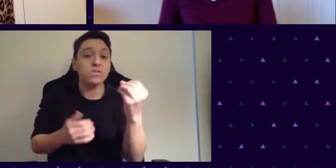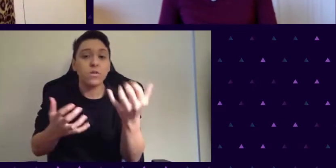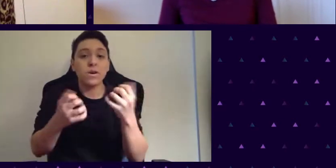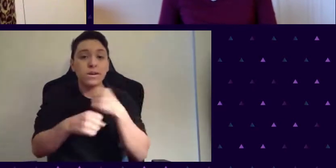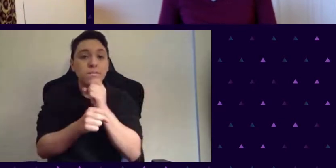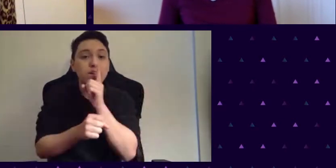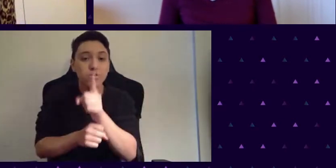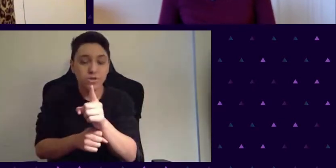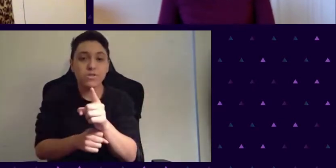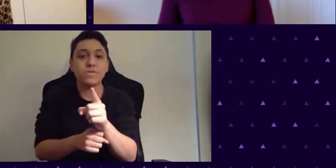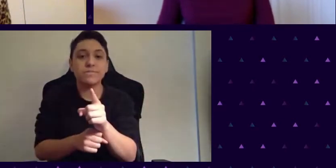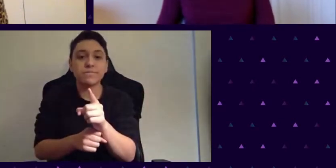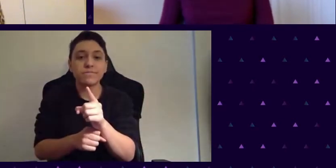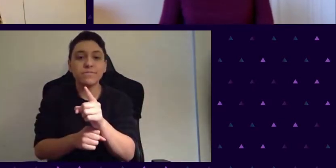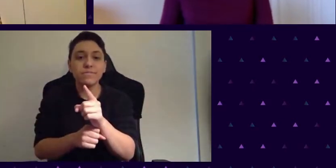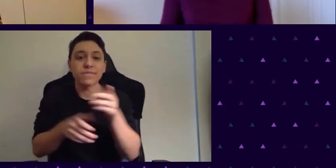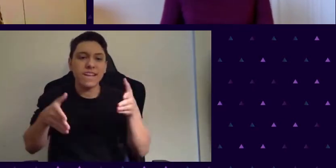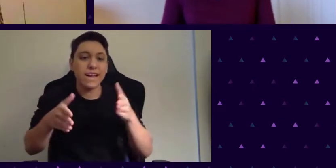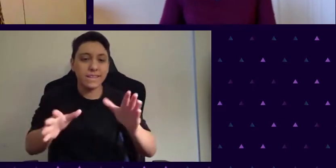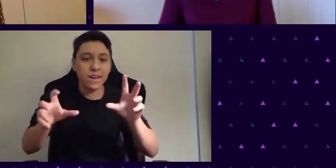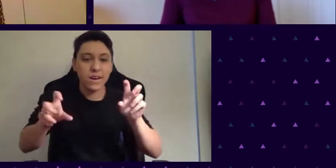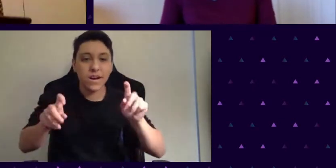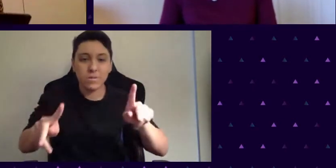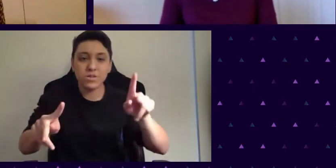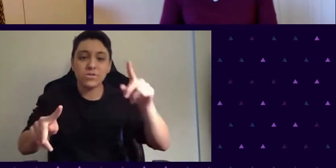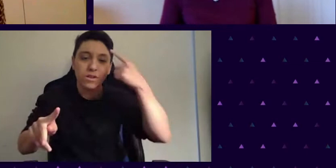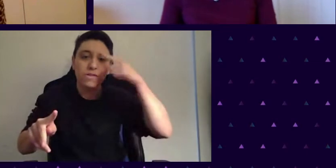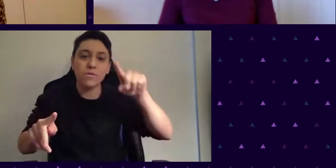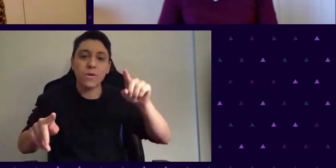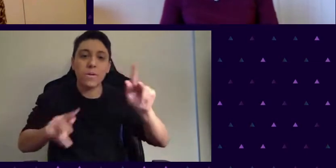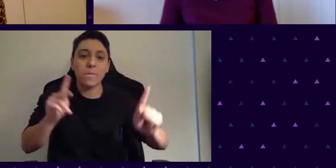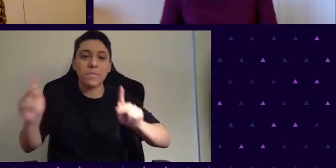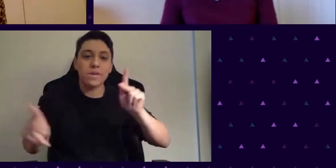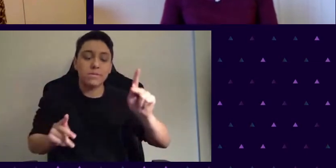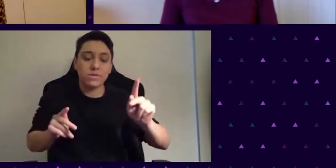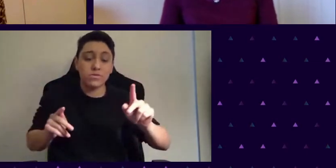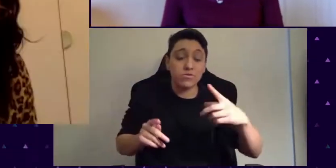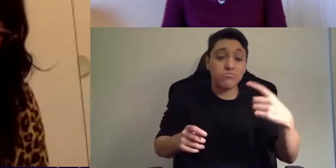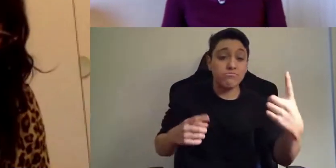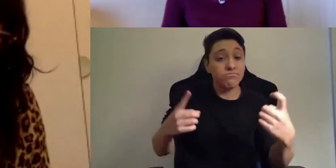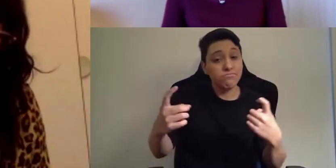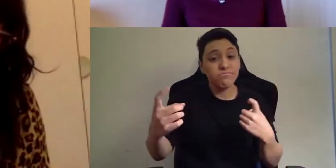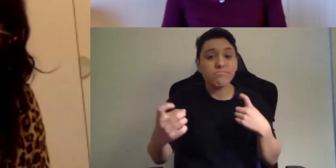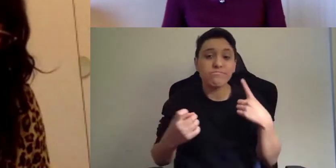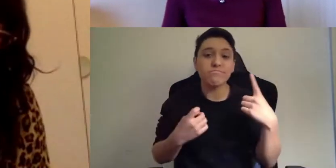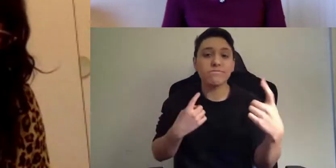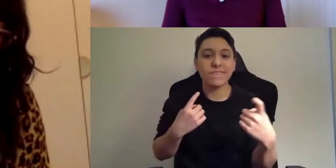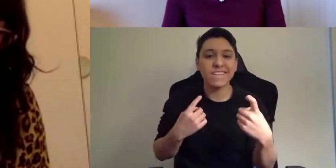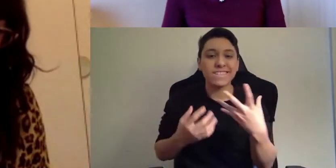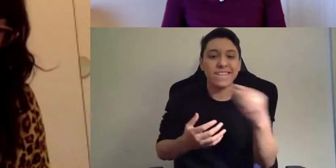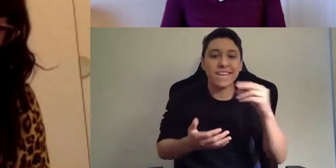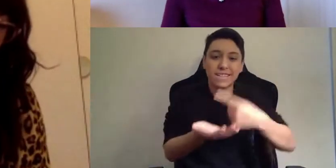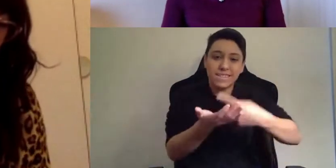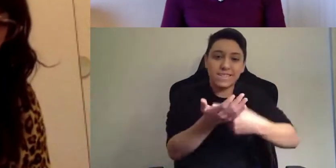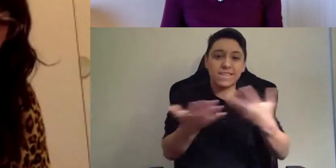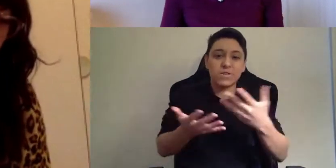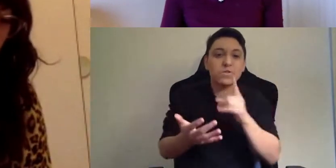to give an opportunity for people to ask questions and to talk about what's really going on in their